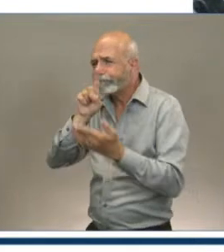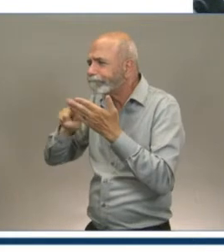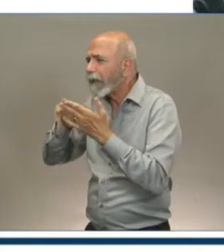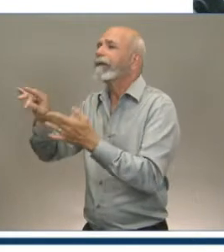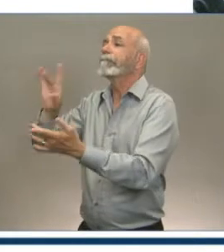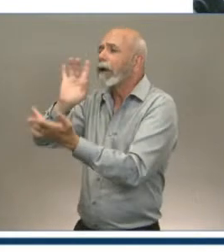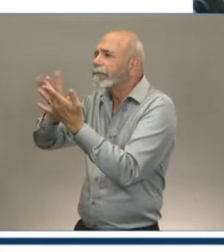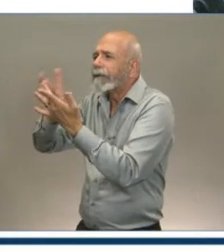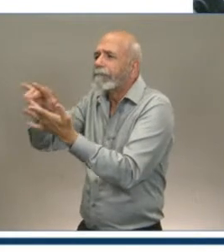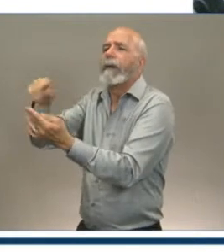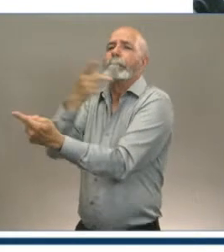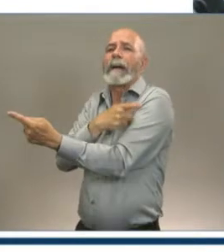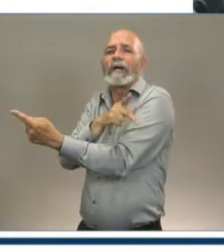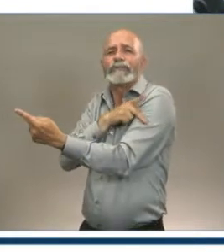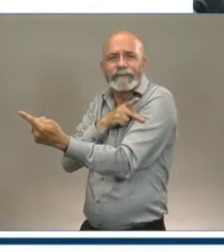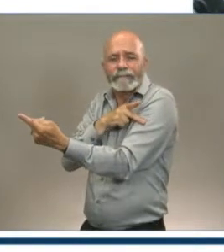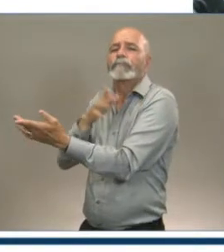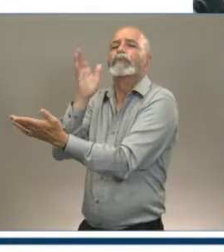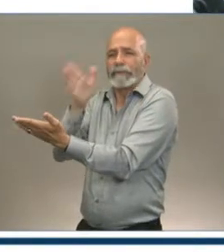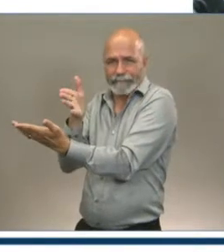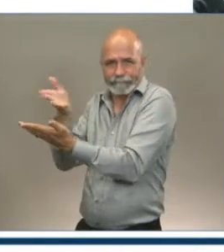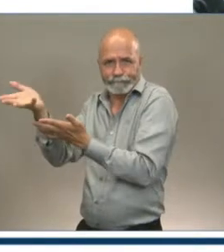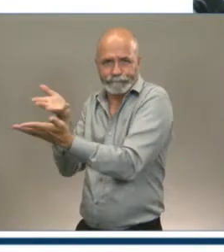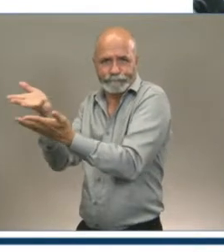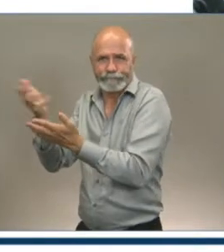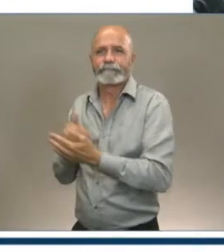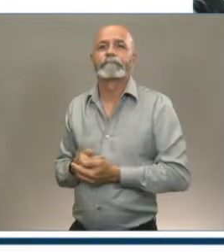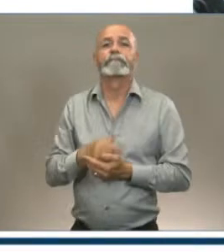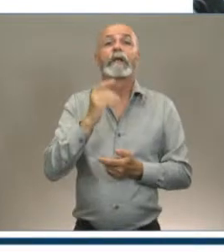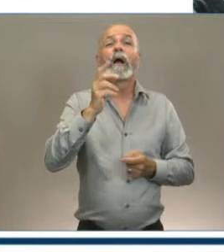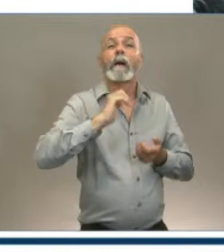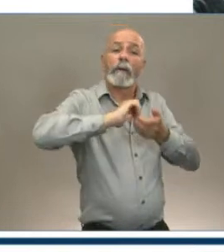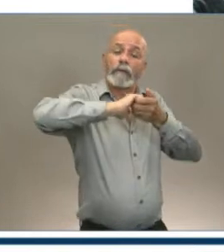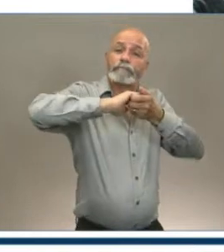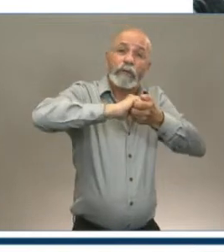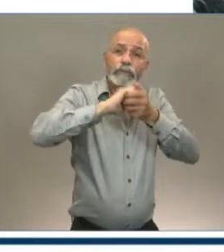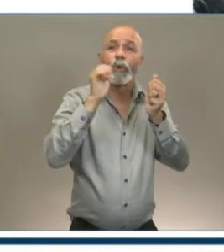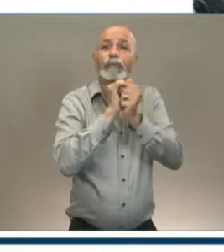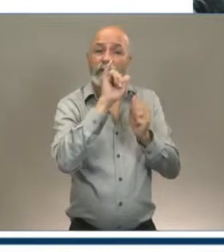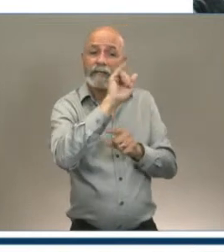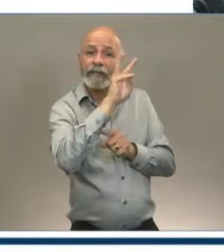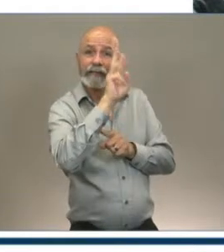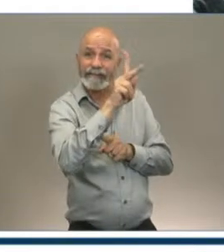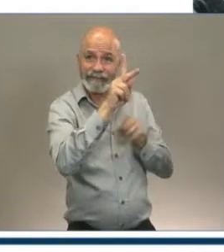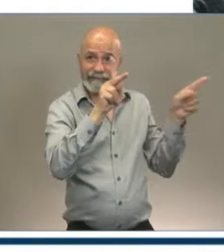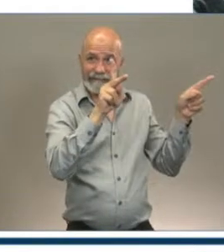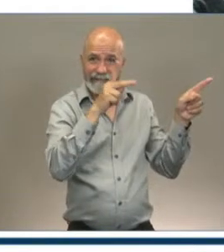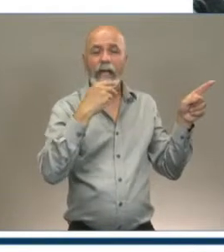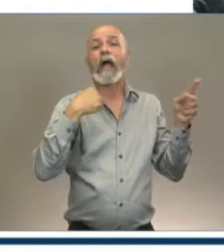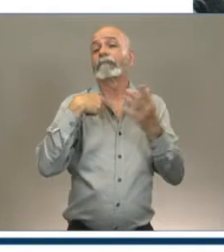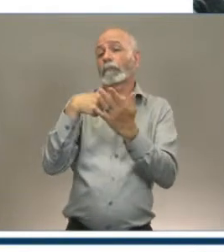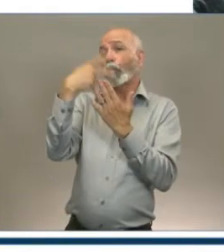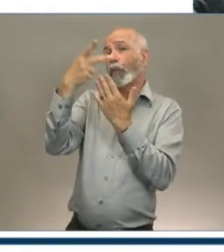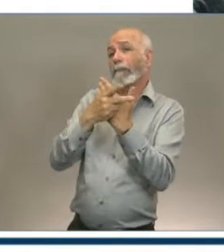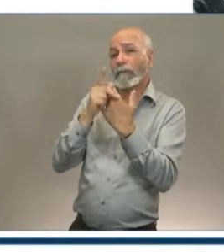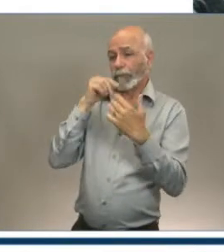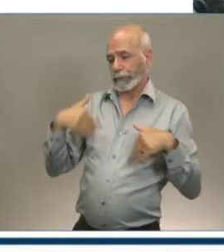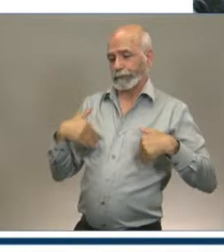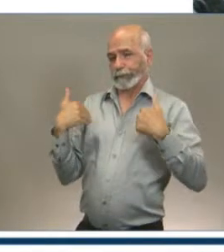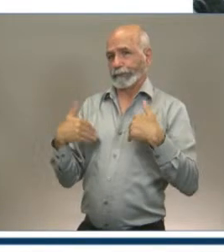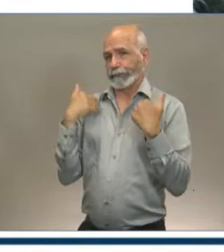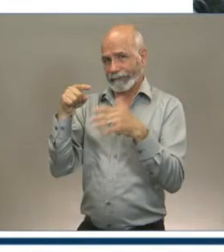The other thing that I want to mention is that our partners at the IWK have a parallel program for younger Nova Scotians,